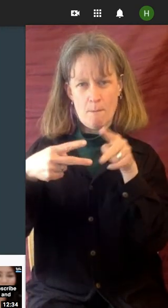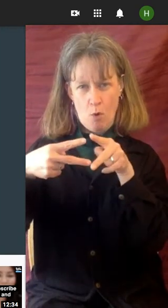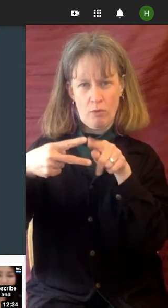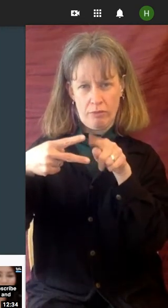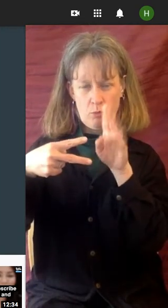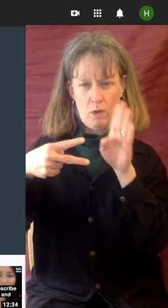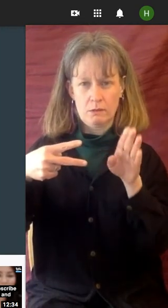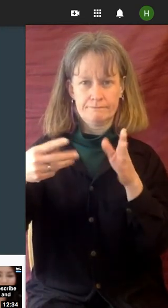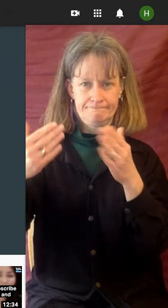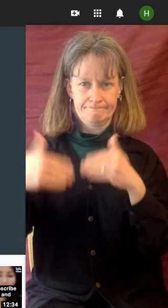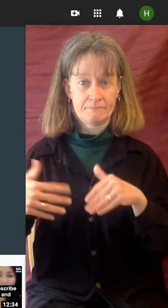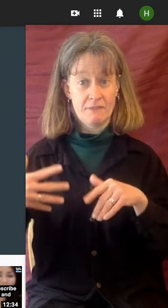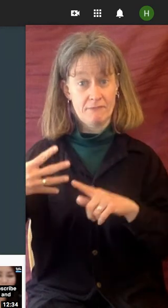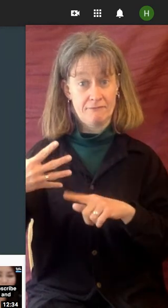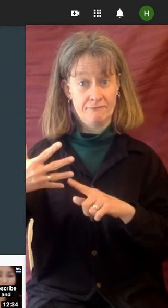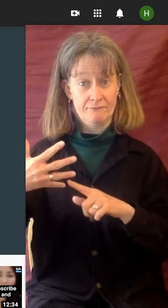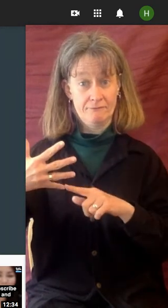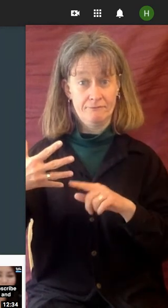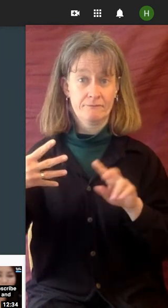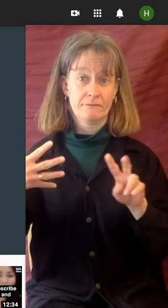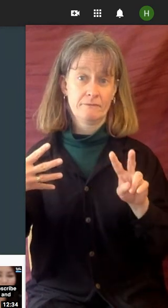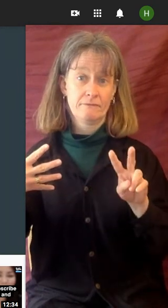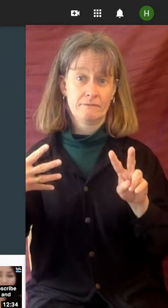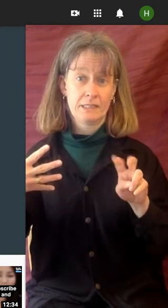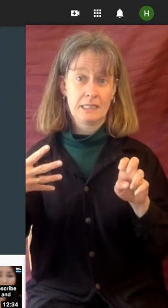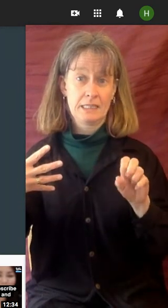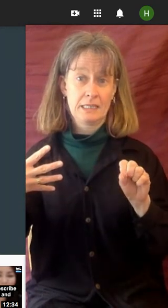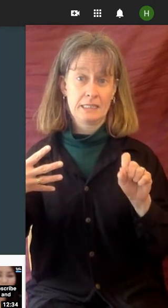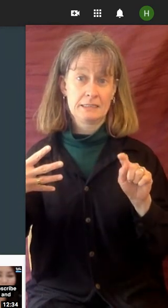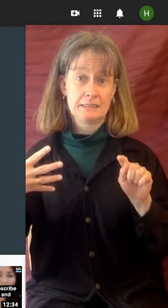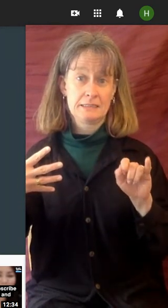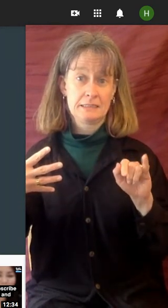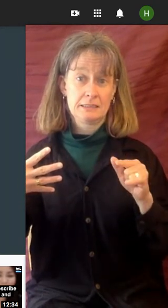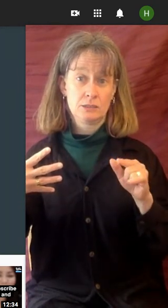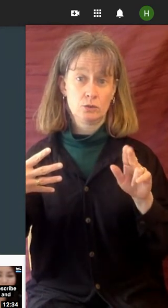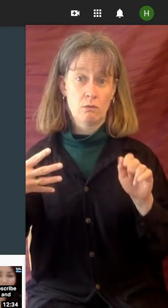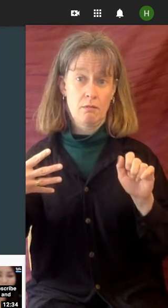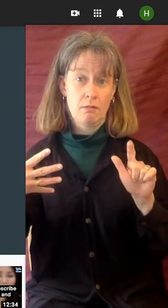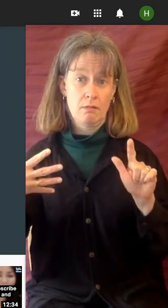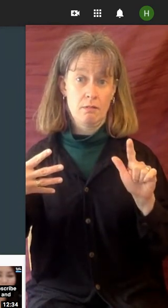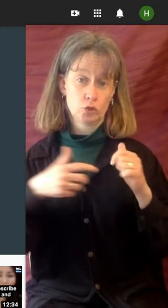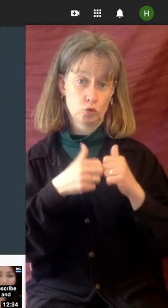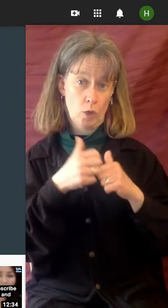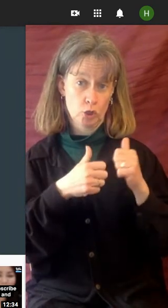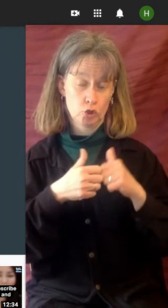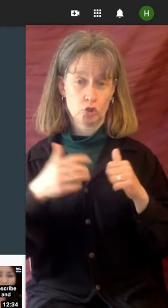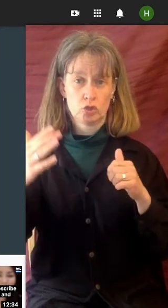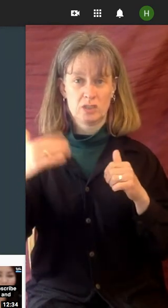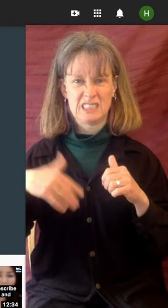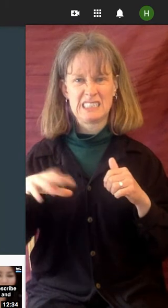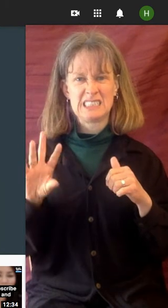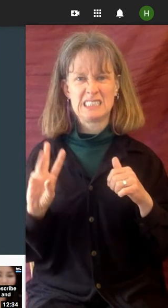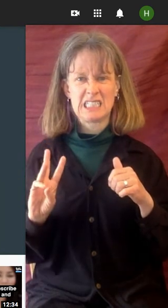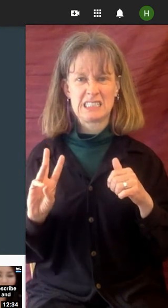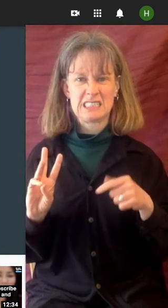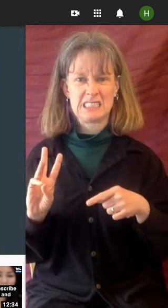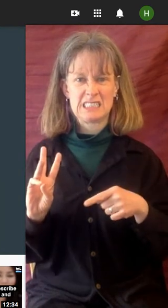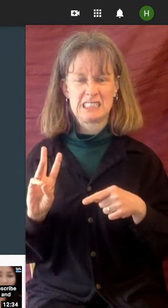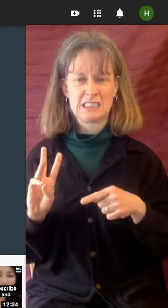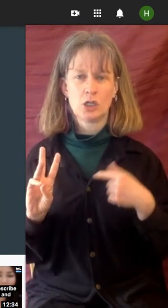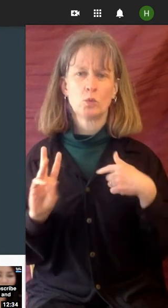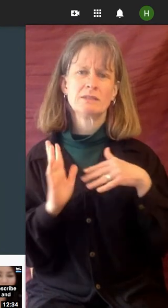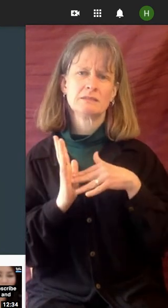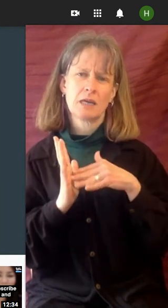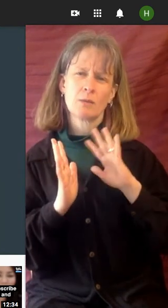5 is vestigial structures, and then the last is one that we've studied